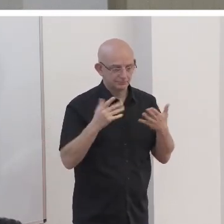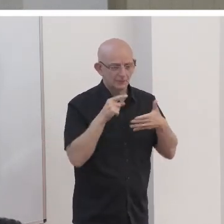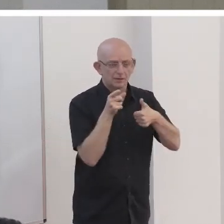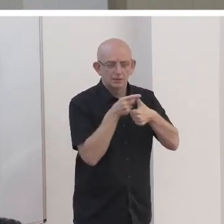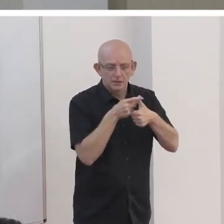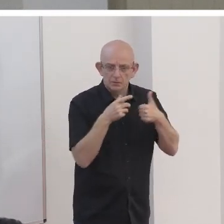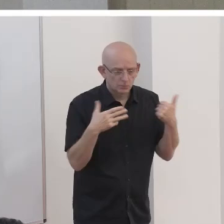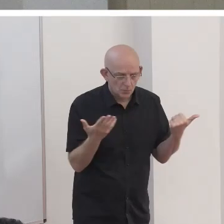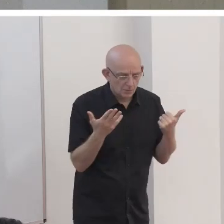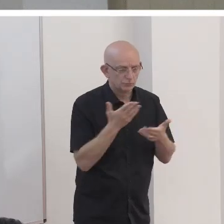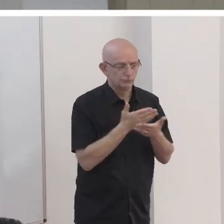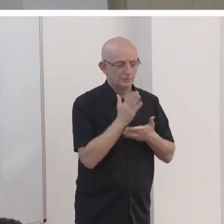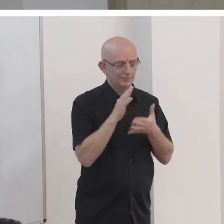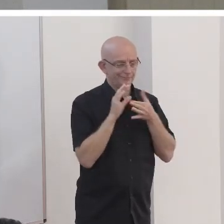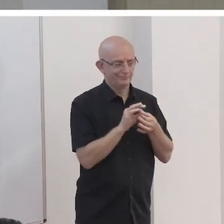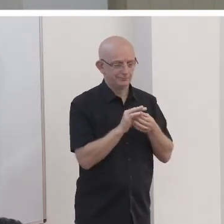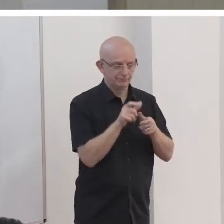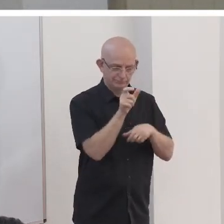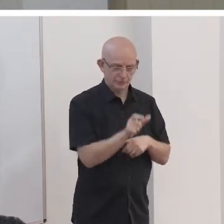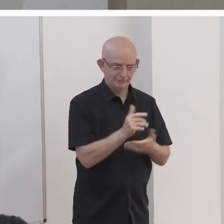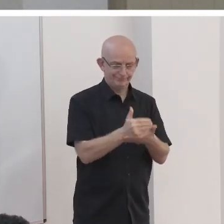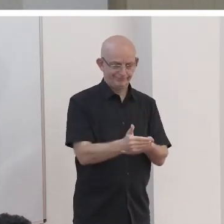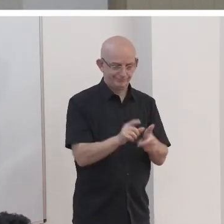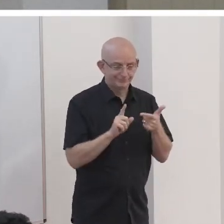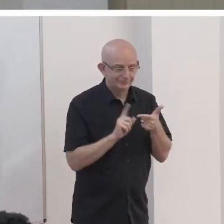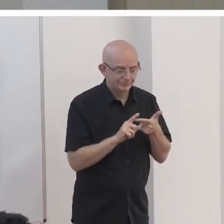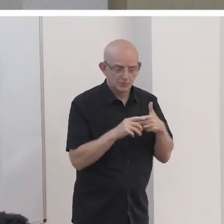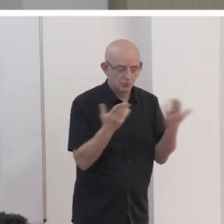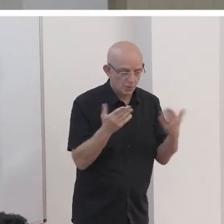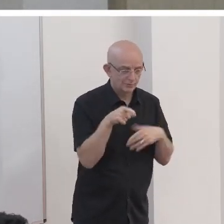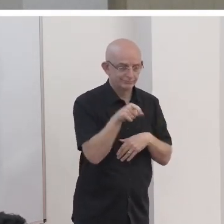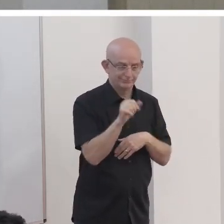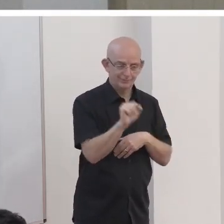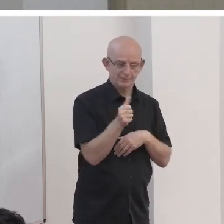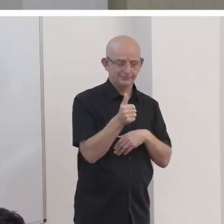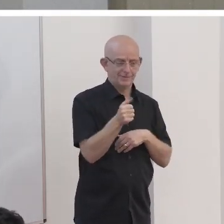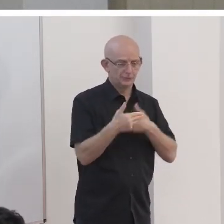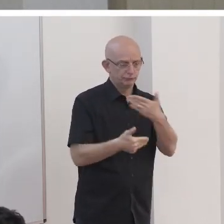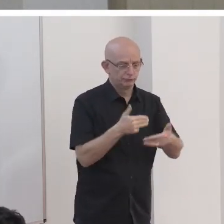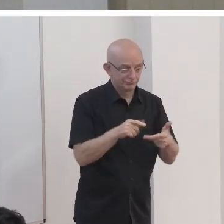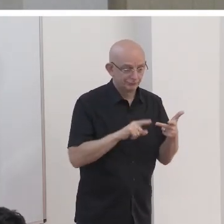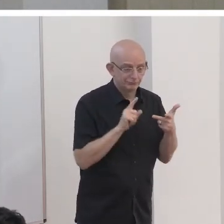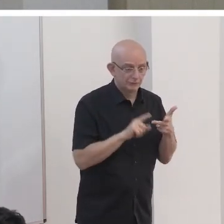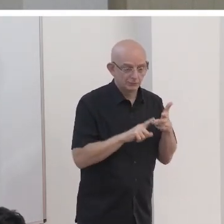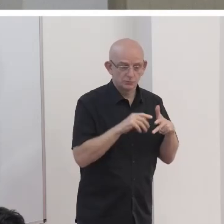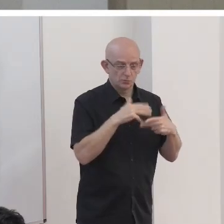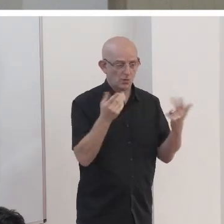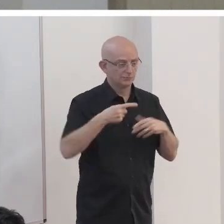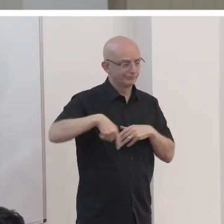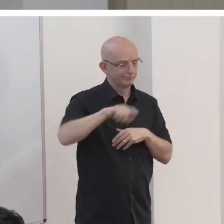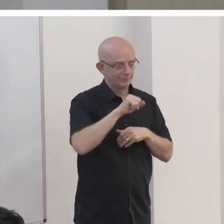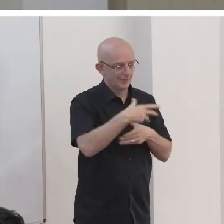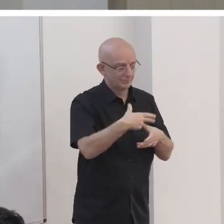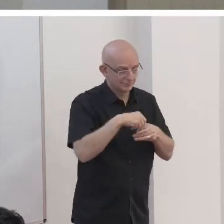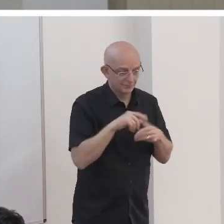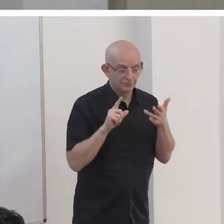and cultural rights. And really what we're going to be discussing here today is Article 13, which falls into that third